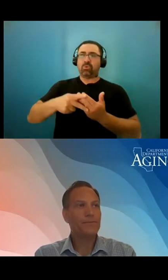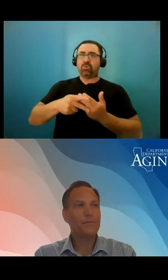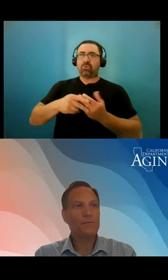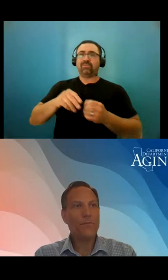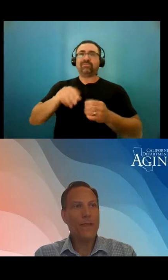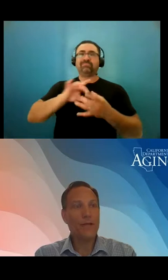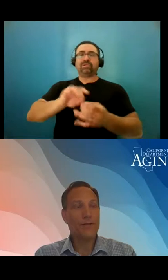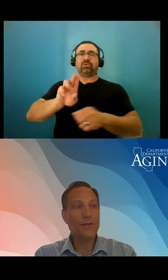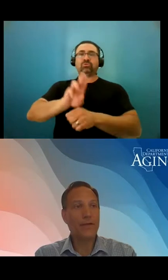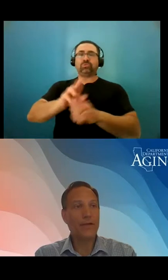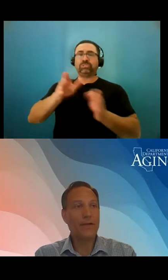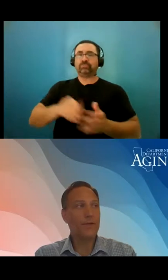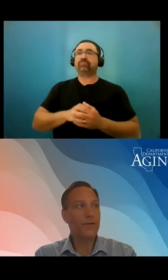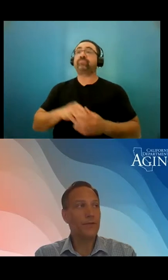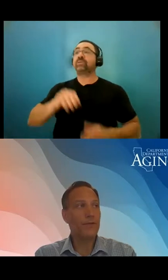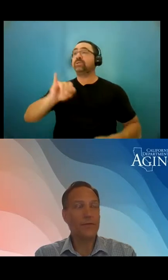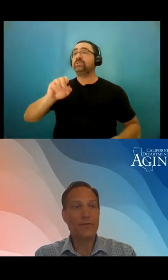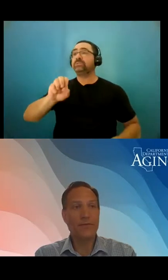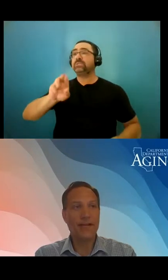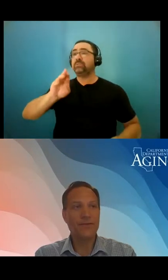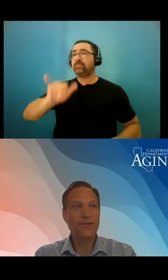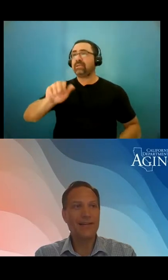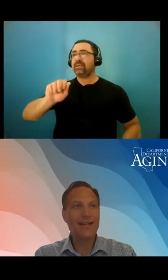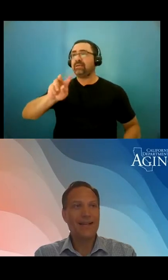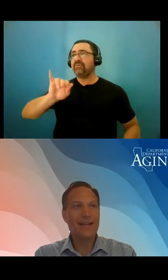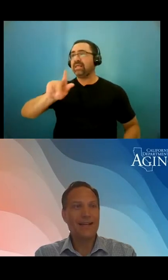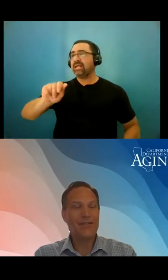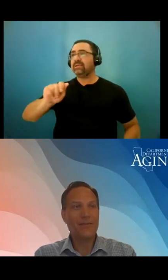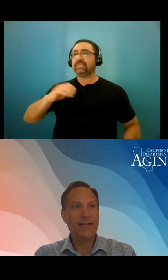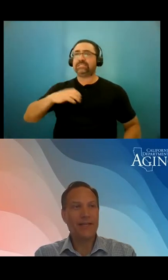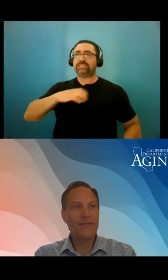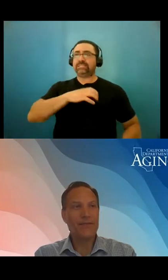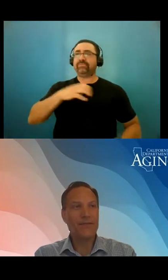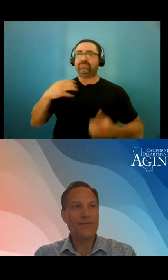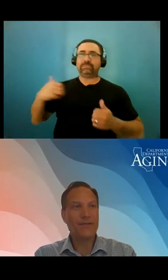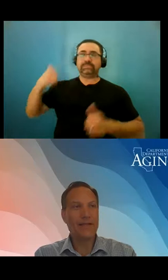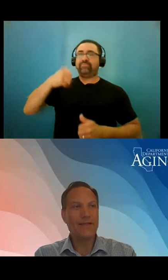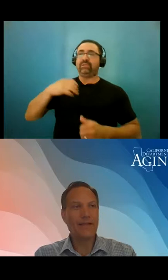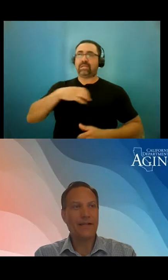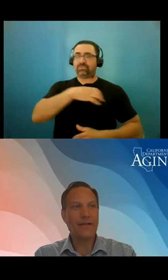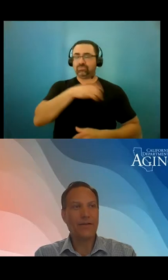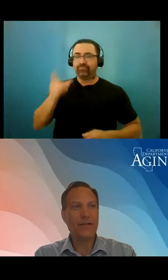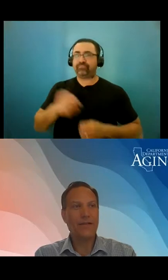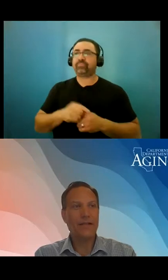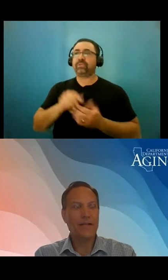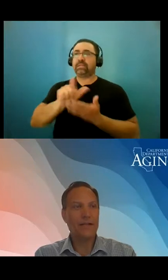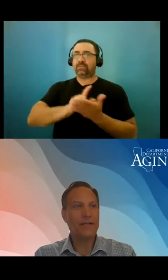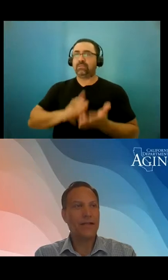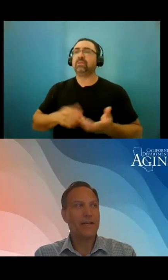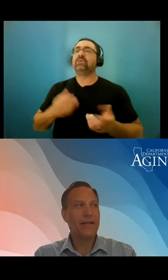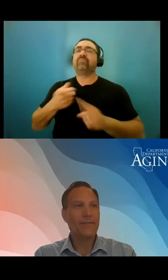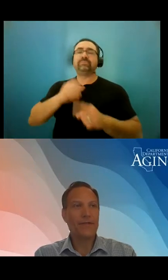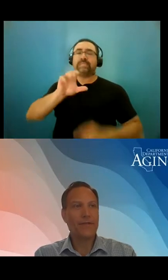consumers. Jeremy Avila, who's our new chief counsel. Jeremy comes to us from Santa Clara County,